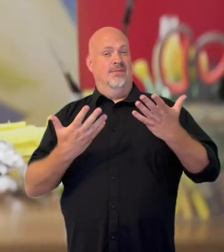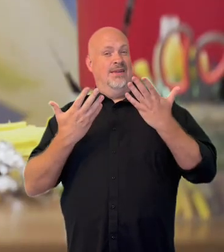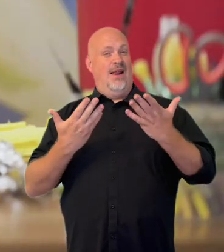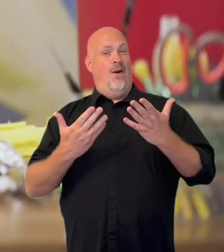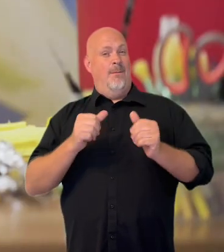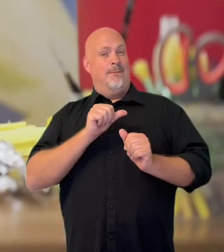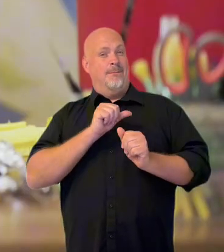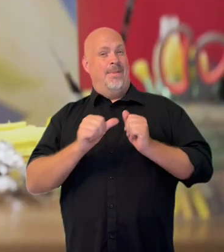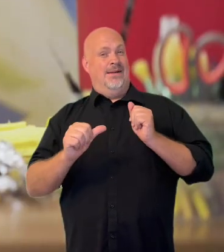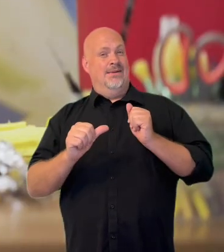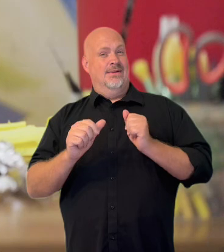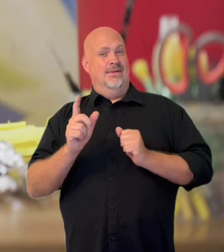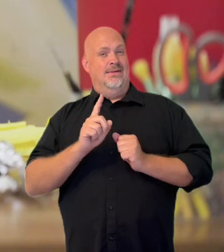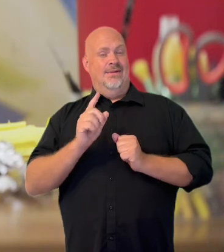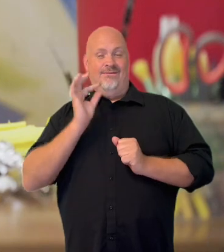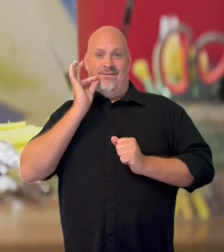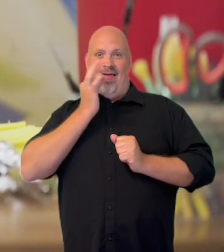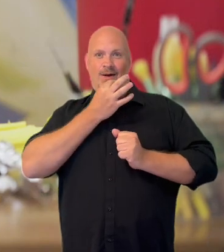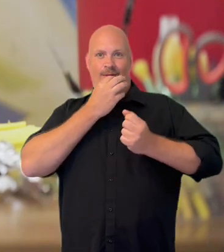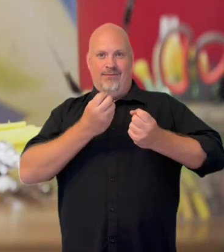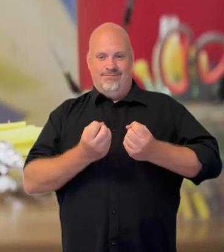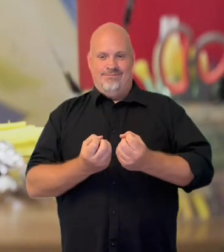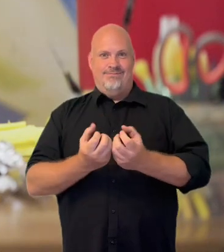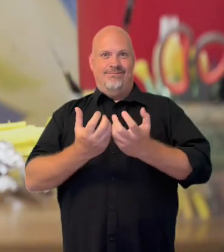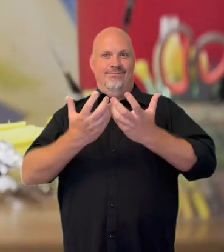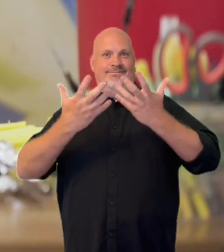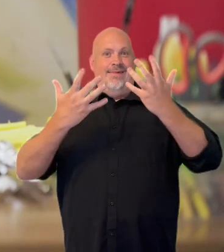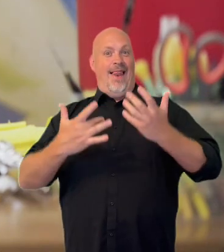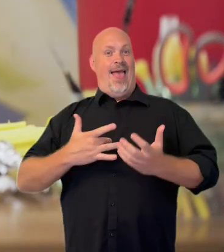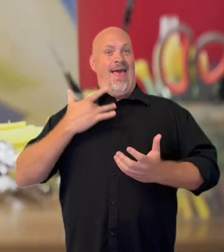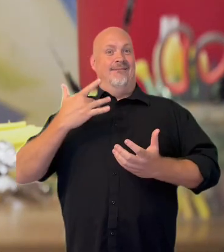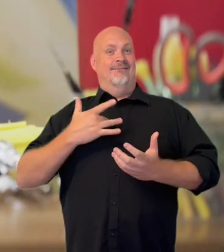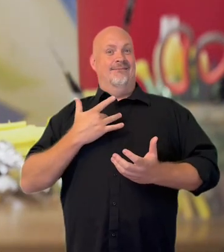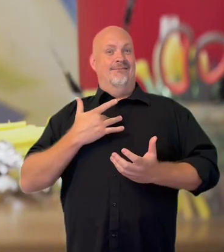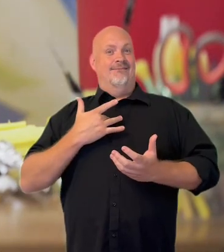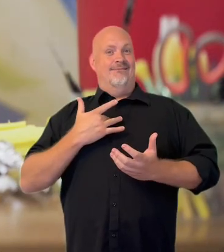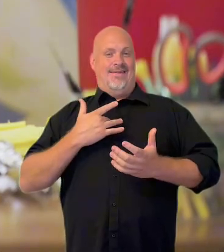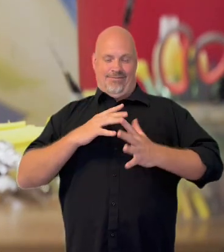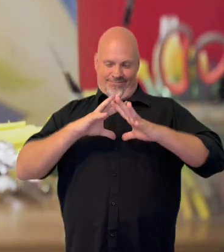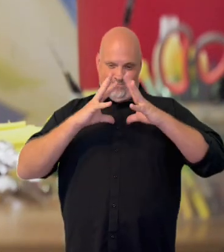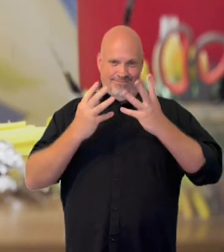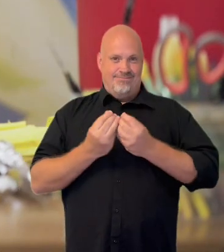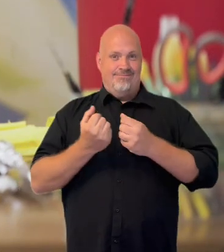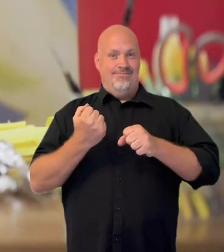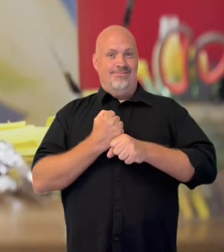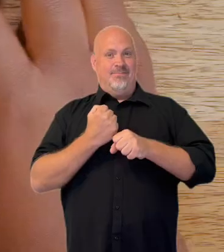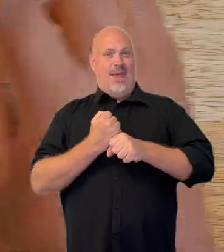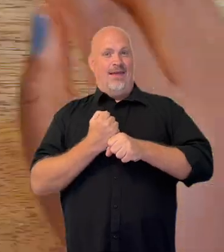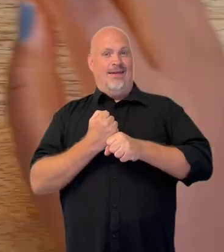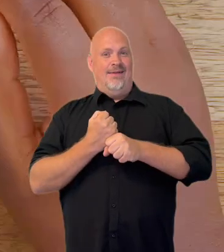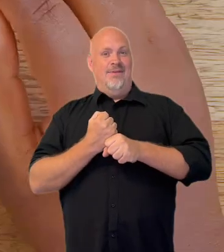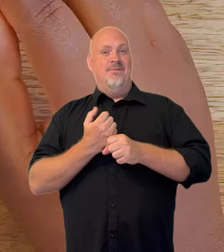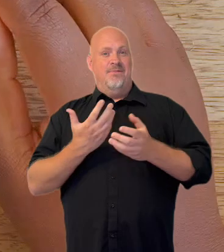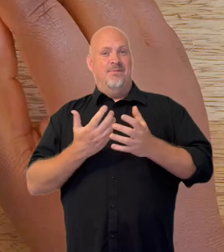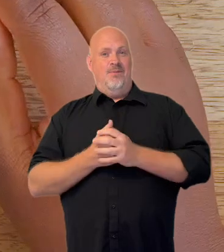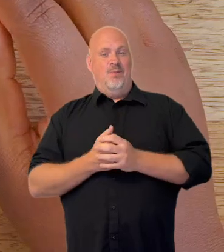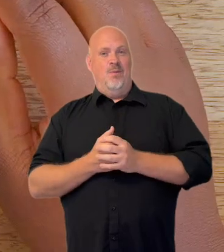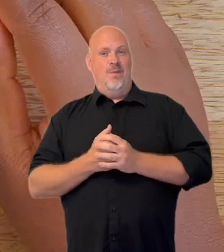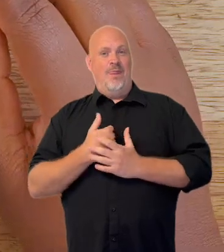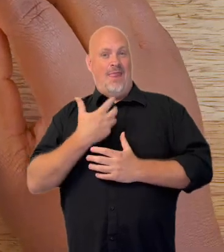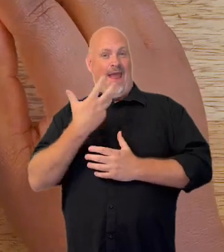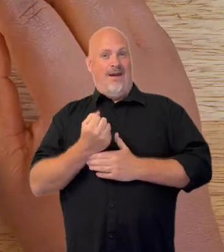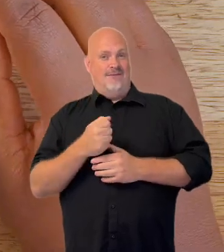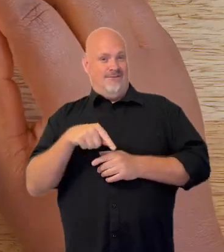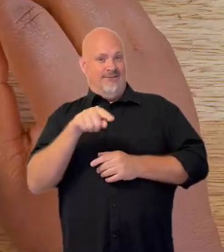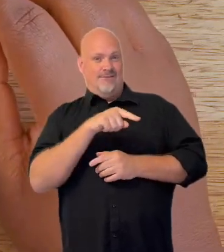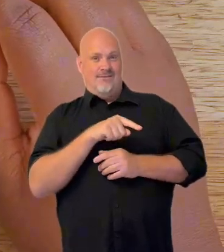of our folded, cut flowers and some of our torn flowers over here, and they're all being pressed